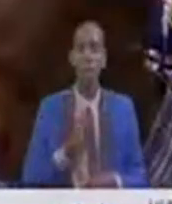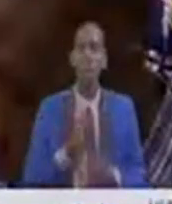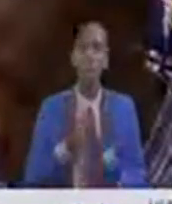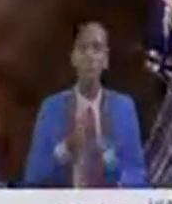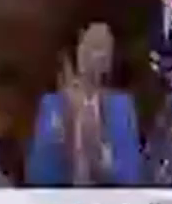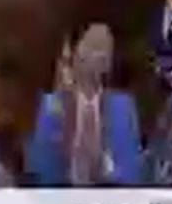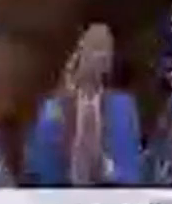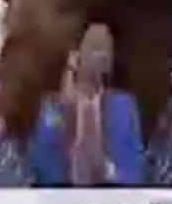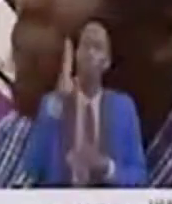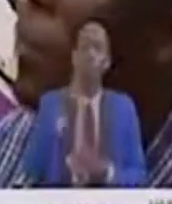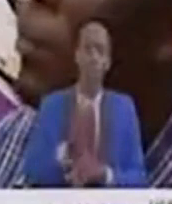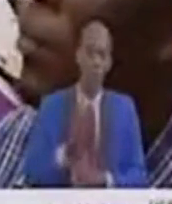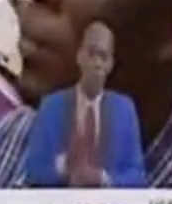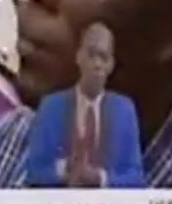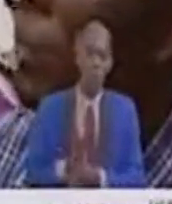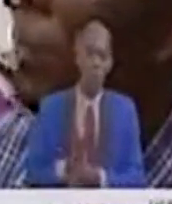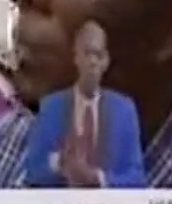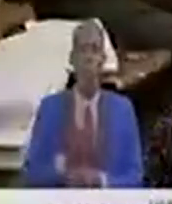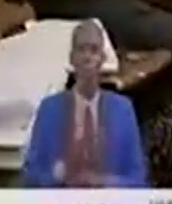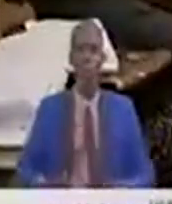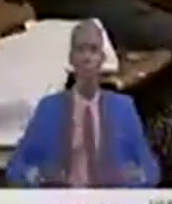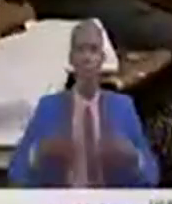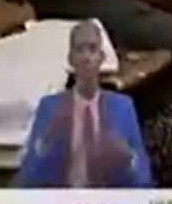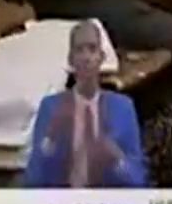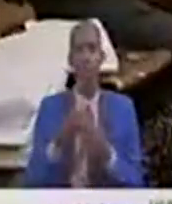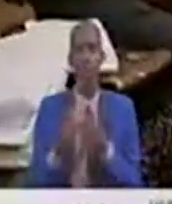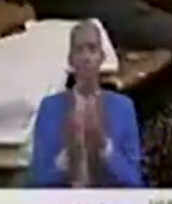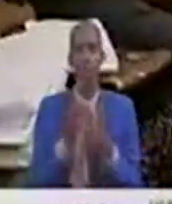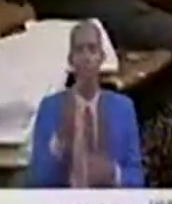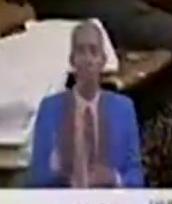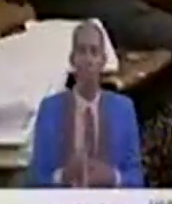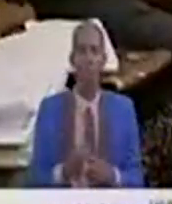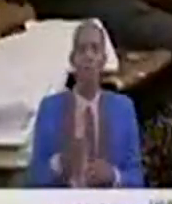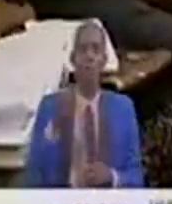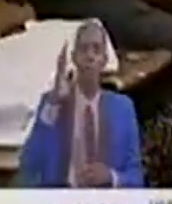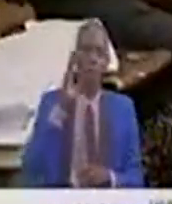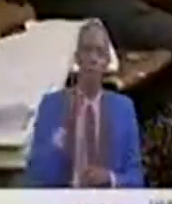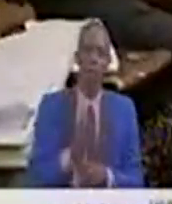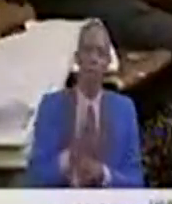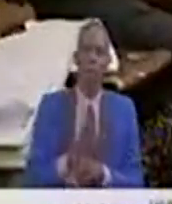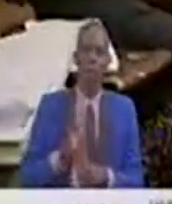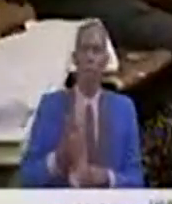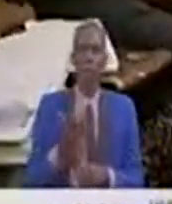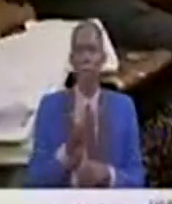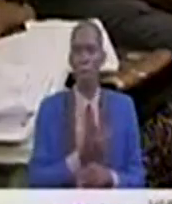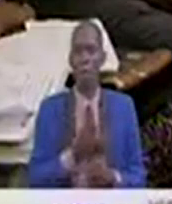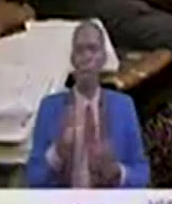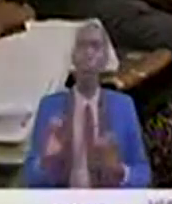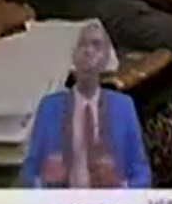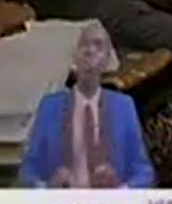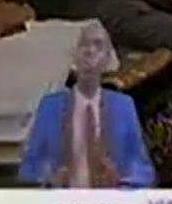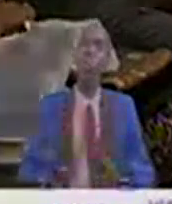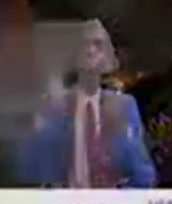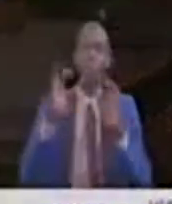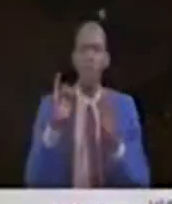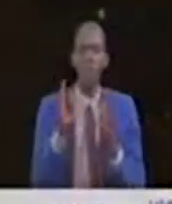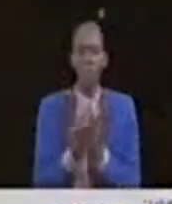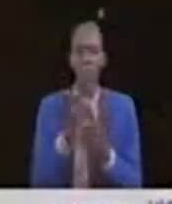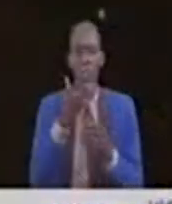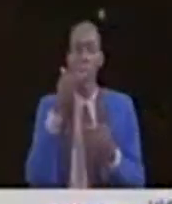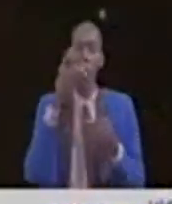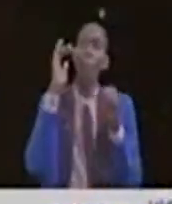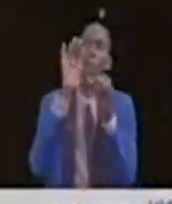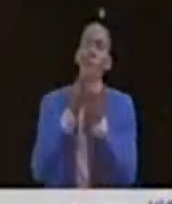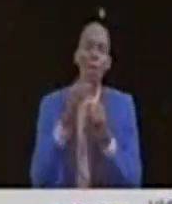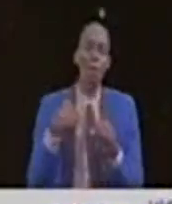lives, preserve our consecration, that the vomit that we have given up